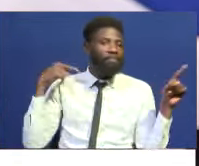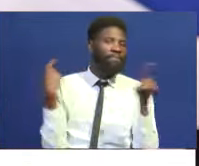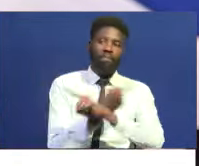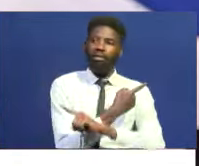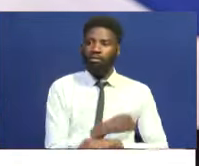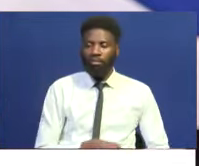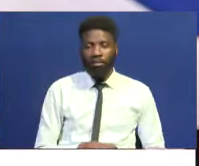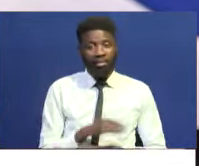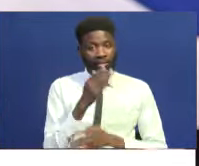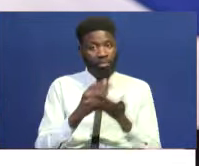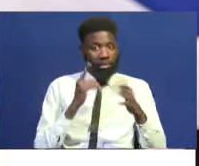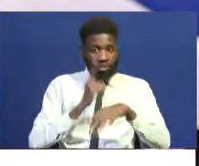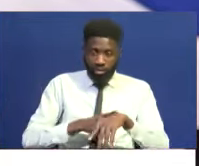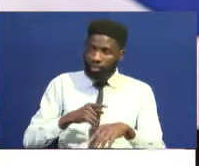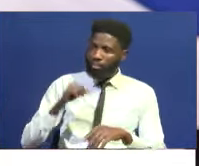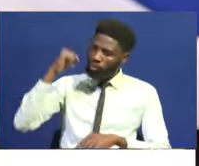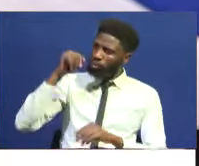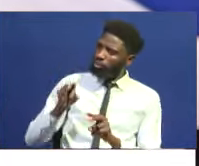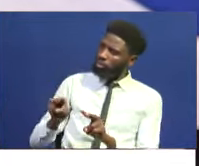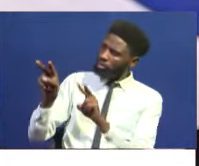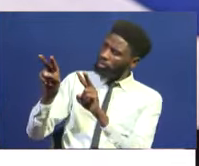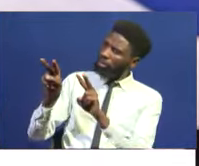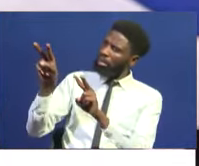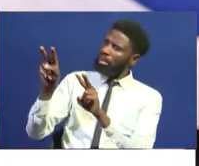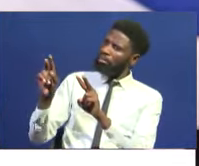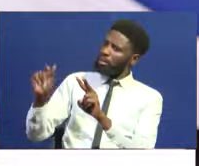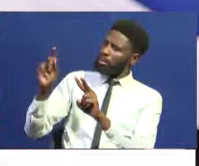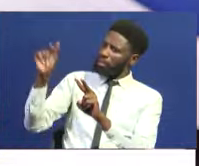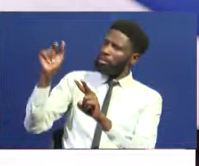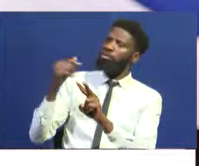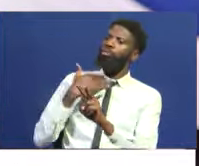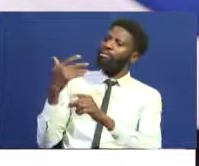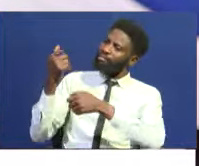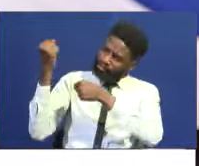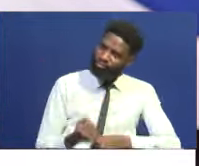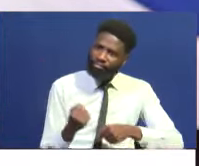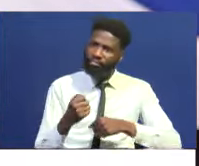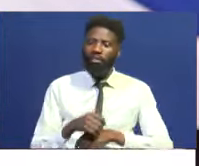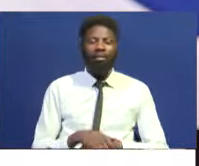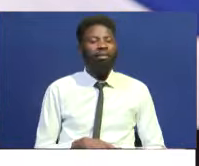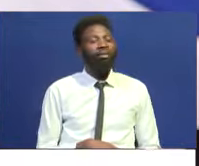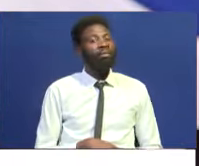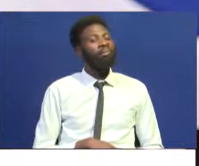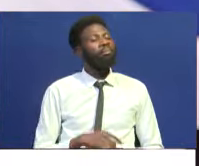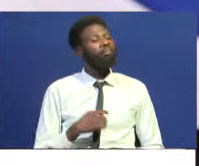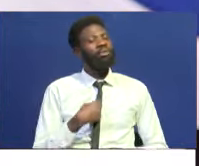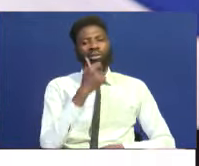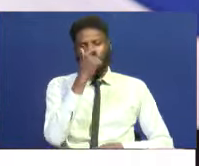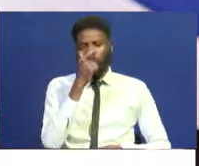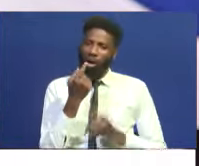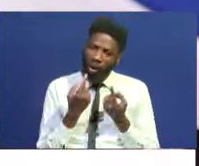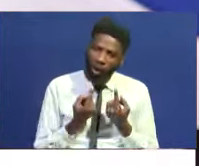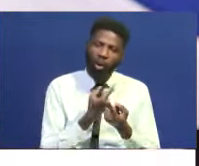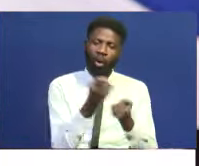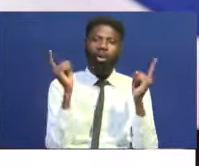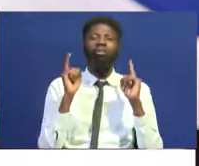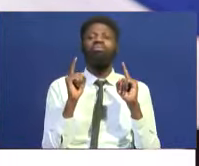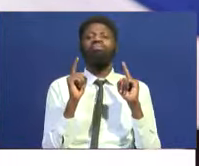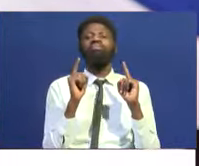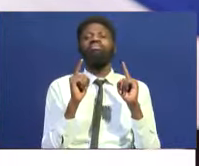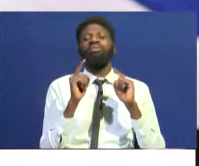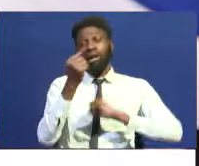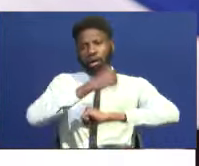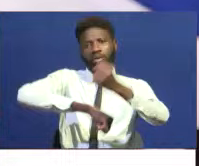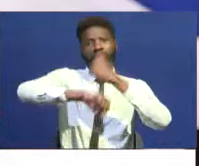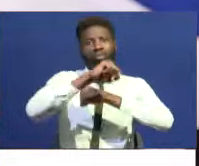you see people doing better than you and you want to bring them down. I wish we all wanted to bring each other